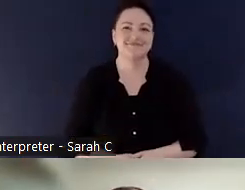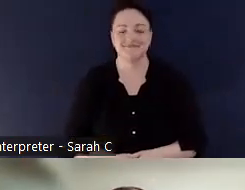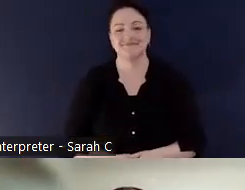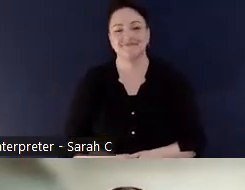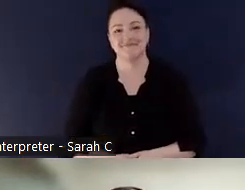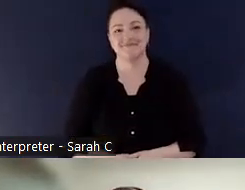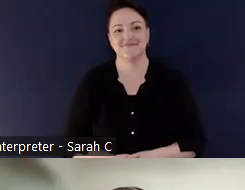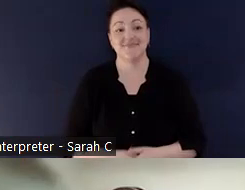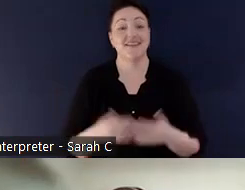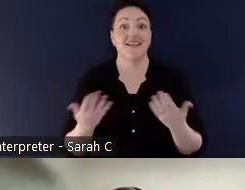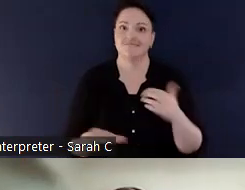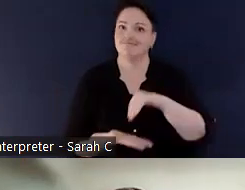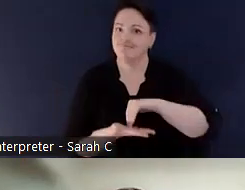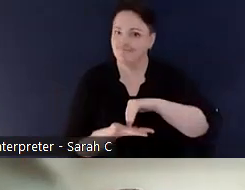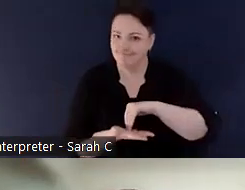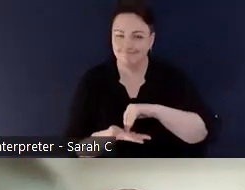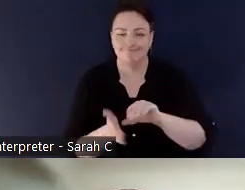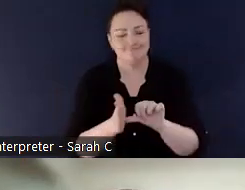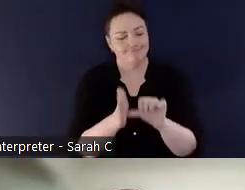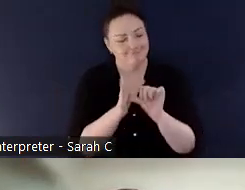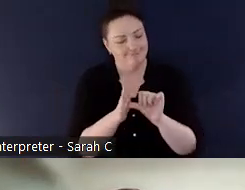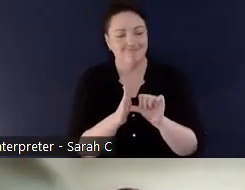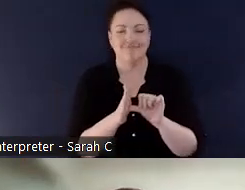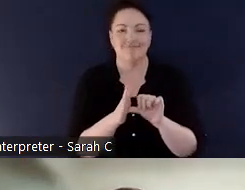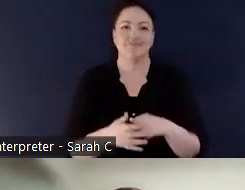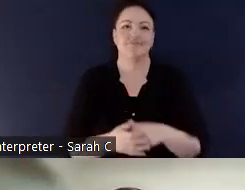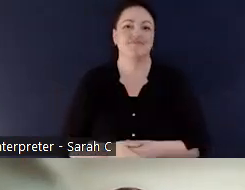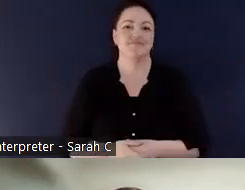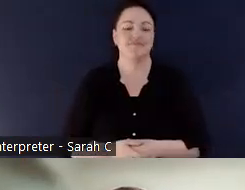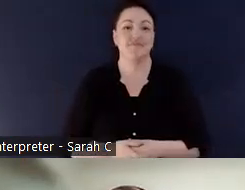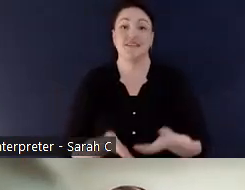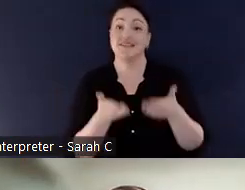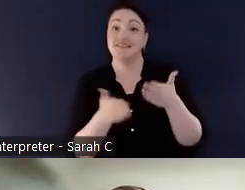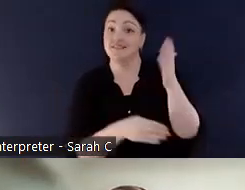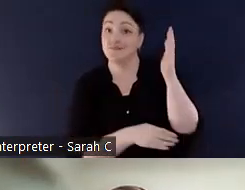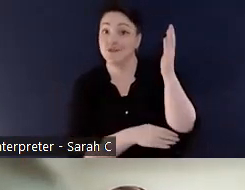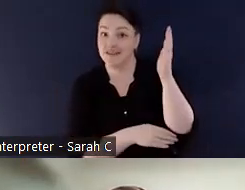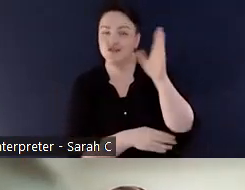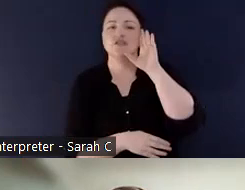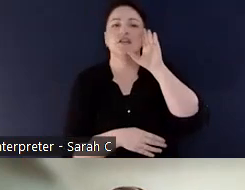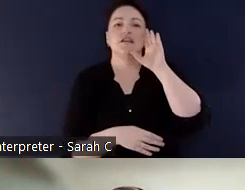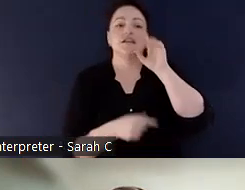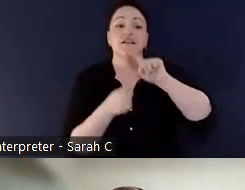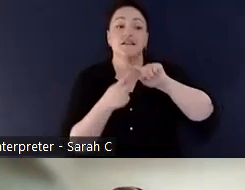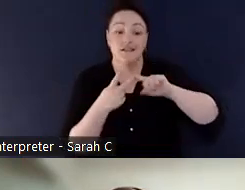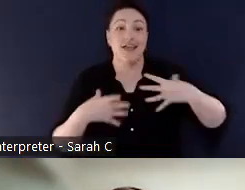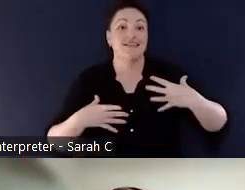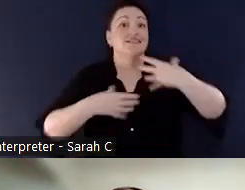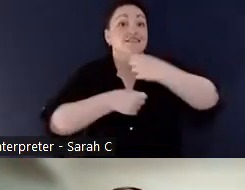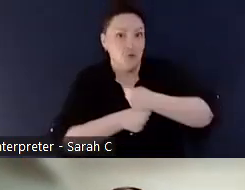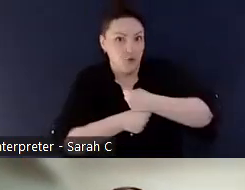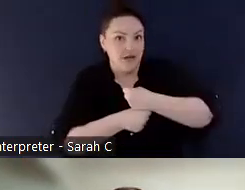And just to reiterate, as we mentioned, we'll be providing the presentations and a summary within a